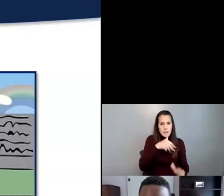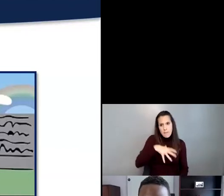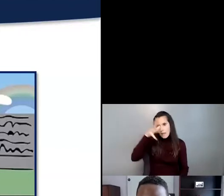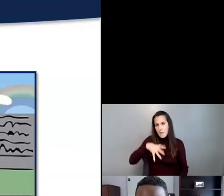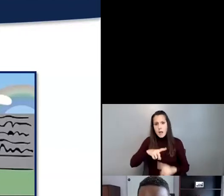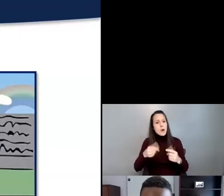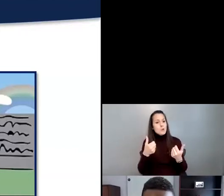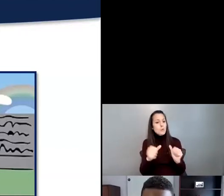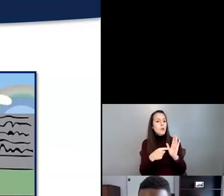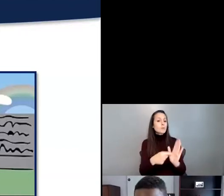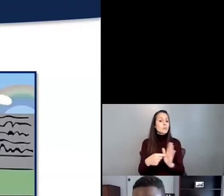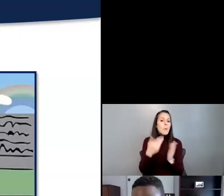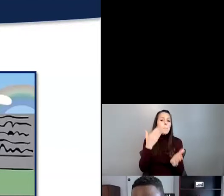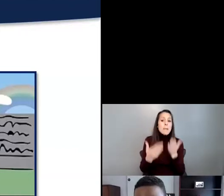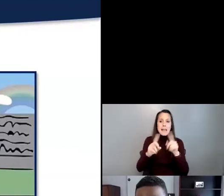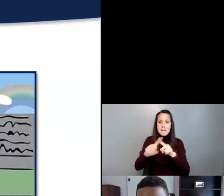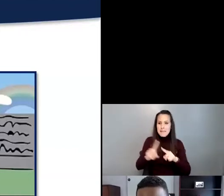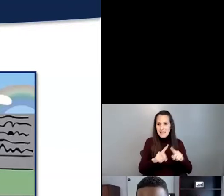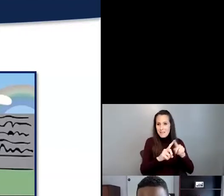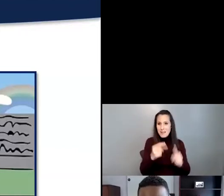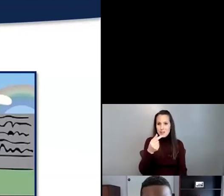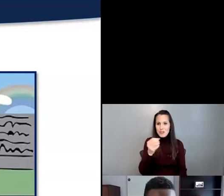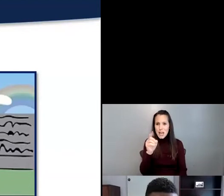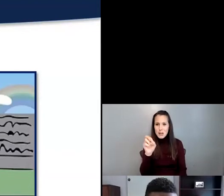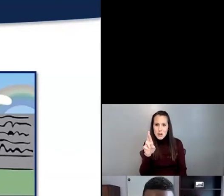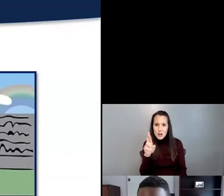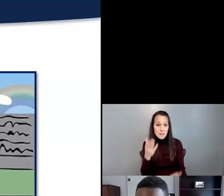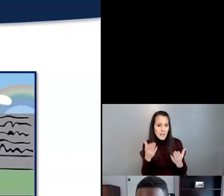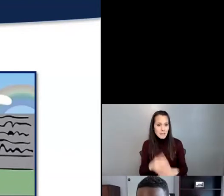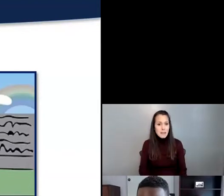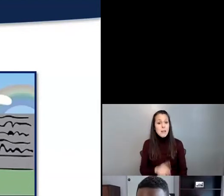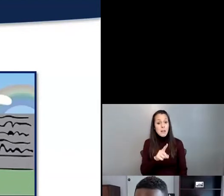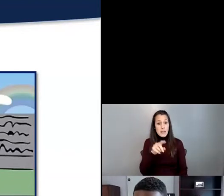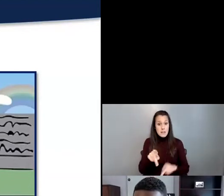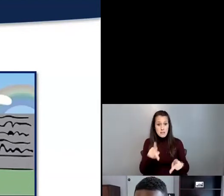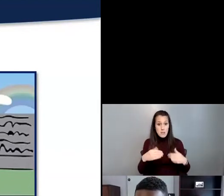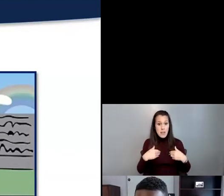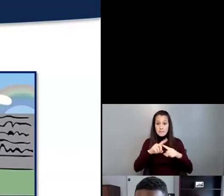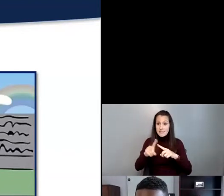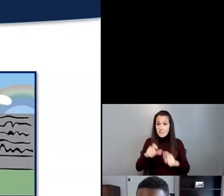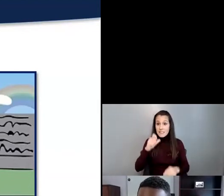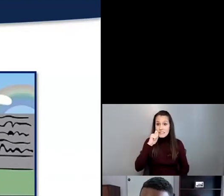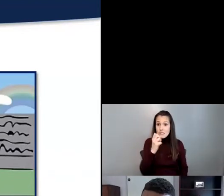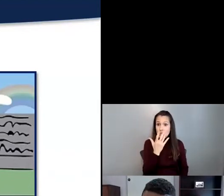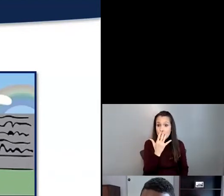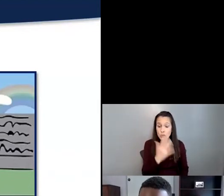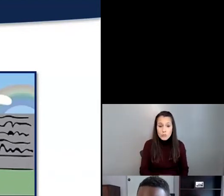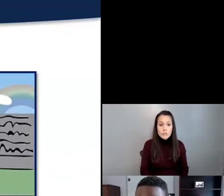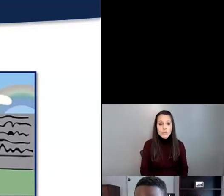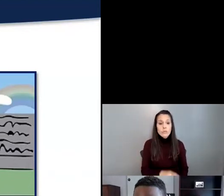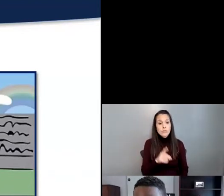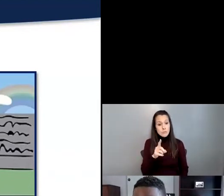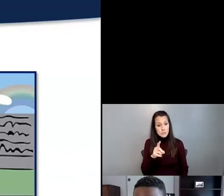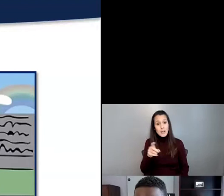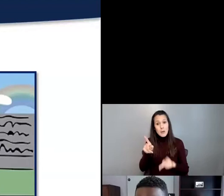have different genders represented in this image. They also had people of different skin colors. And then they have an individual that's